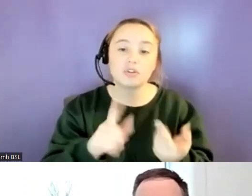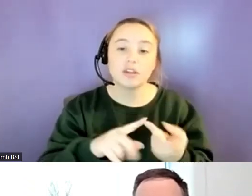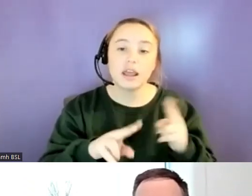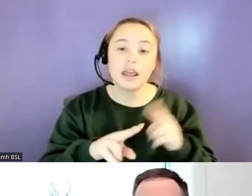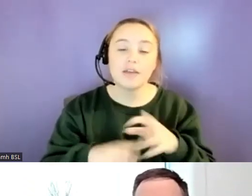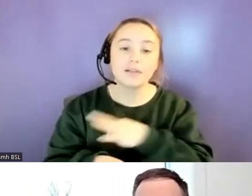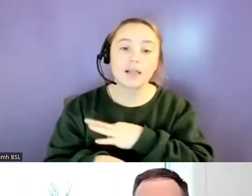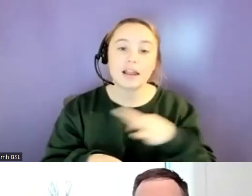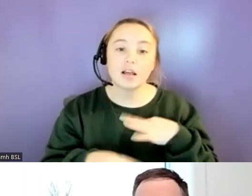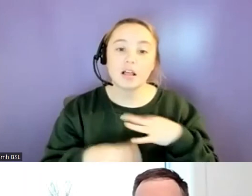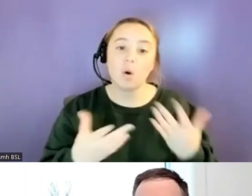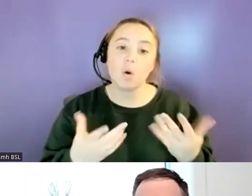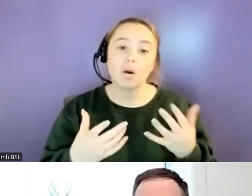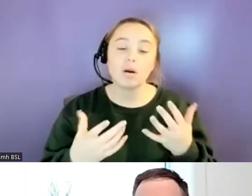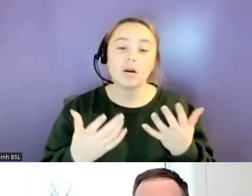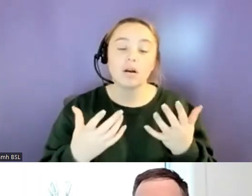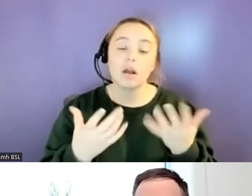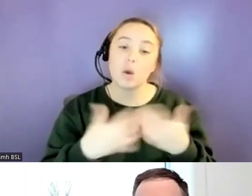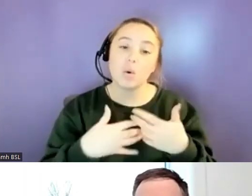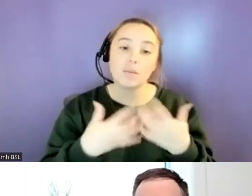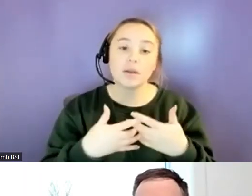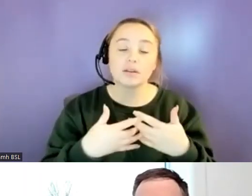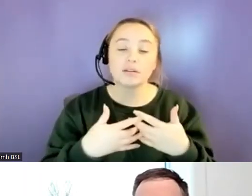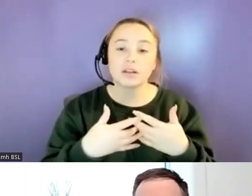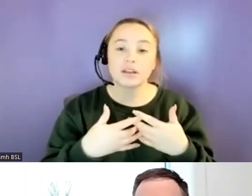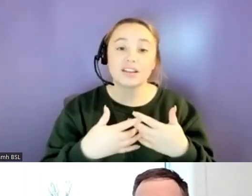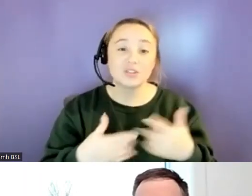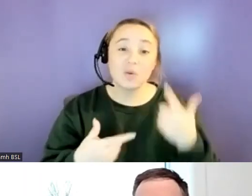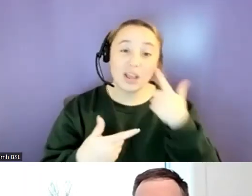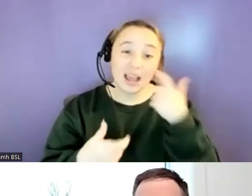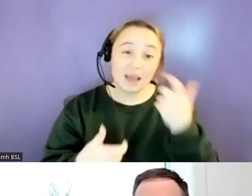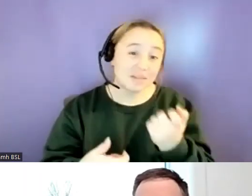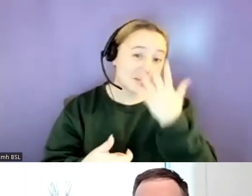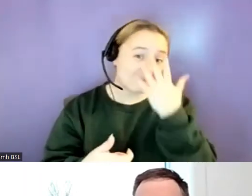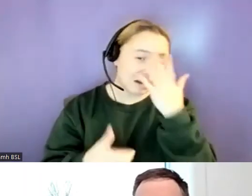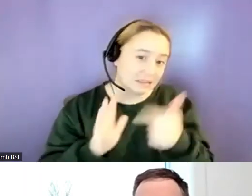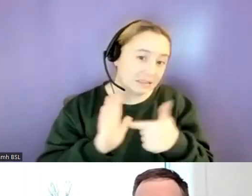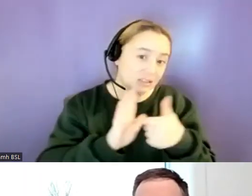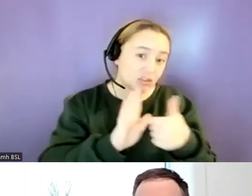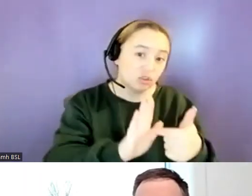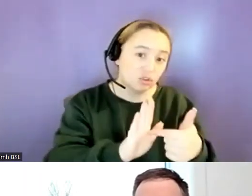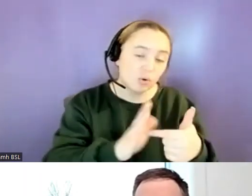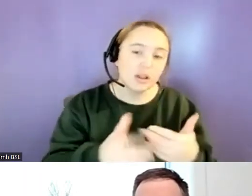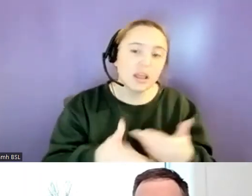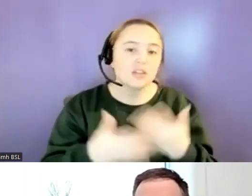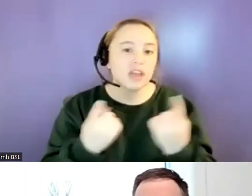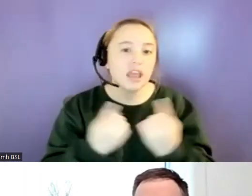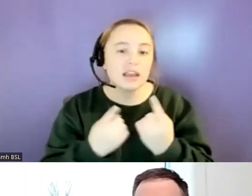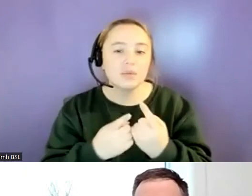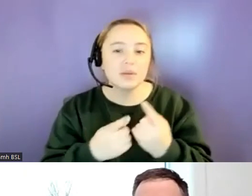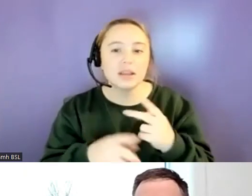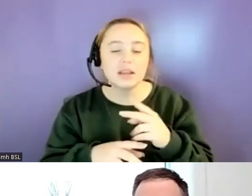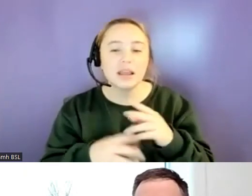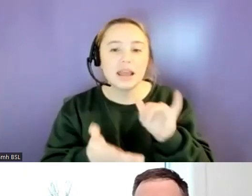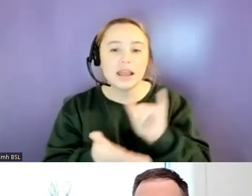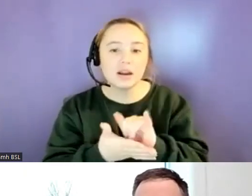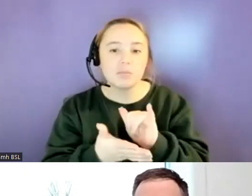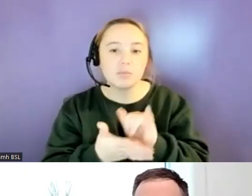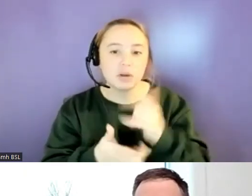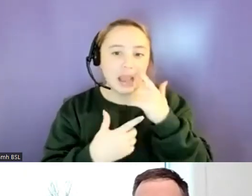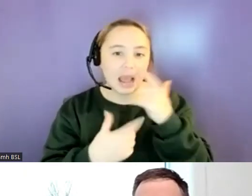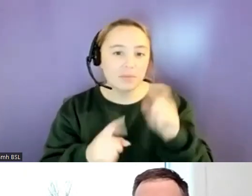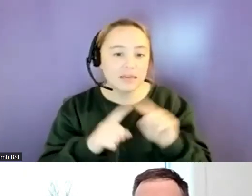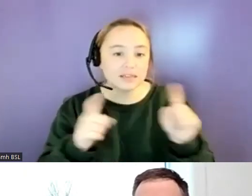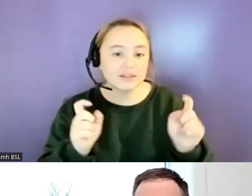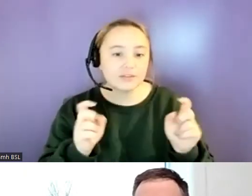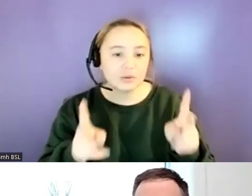be quite embarrassing to either have to get that out to show people. Is there any way that the airport is considering doing that in a